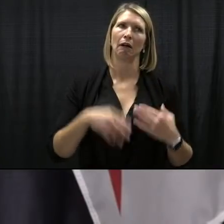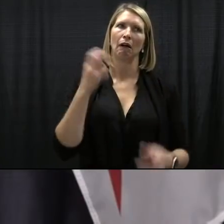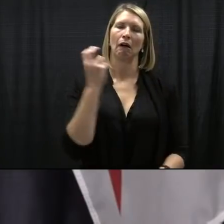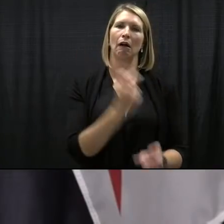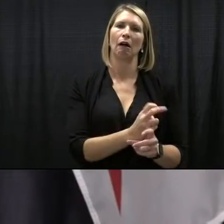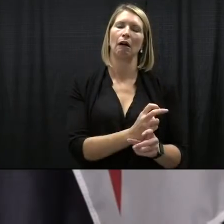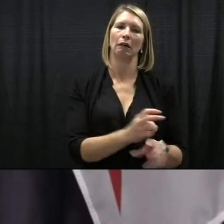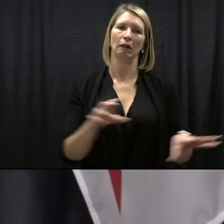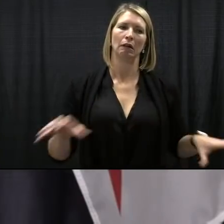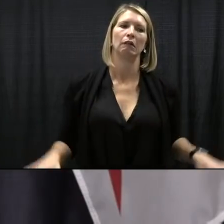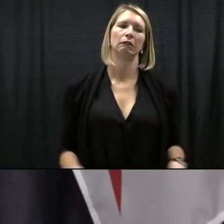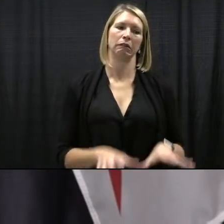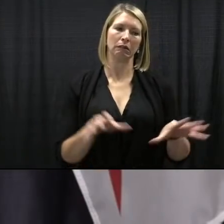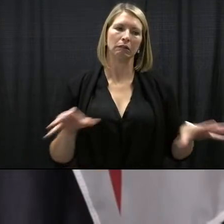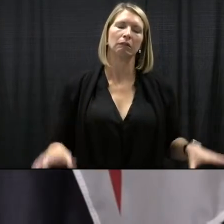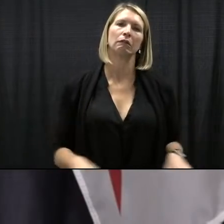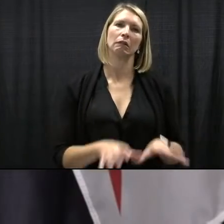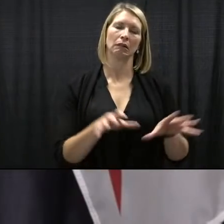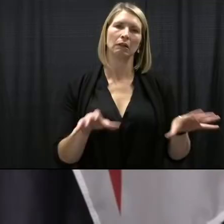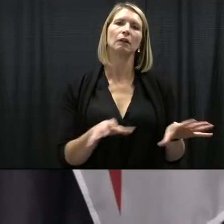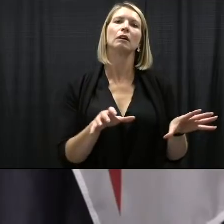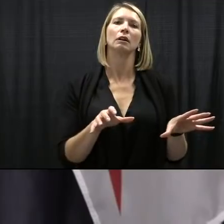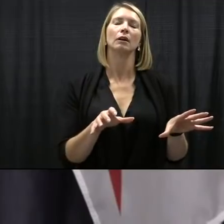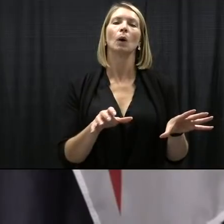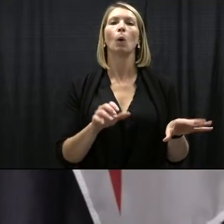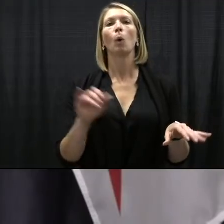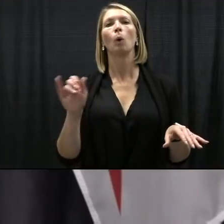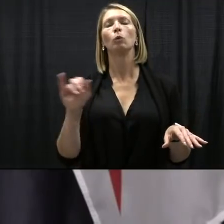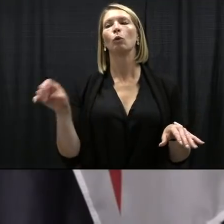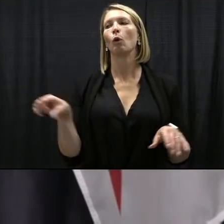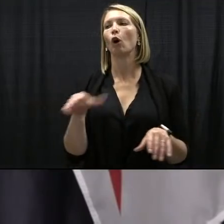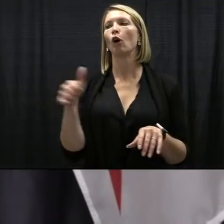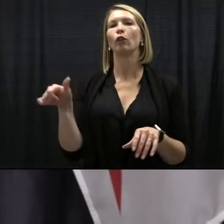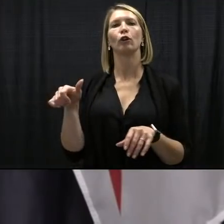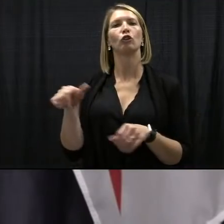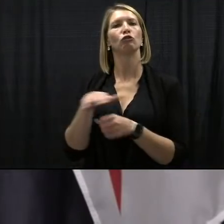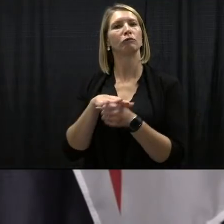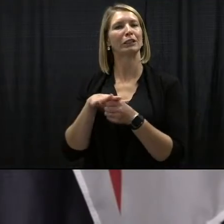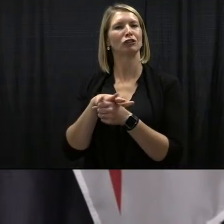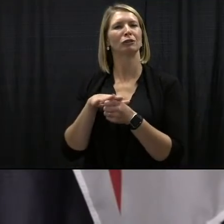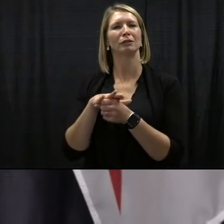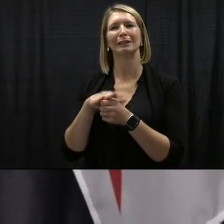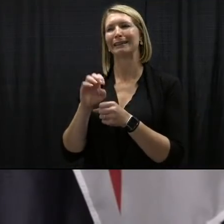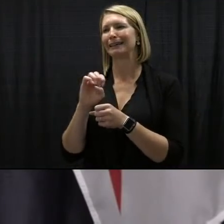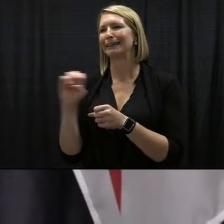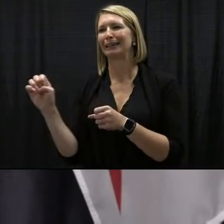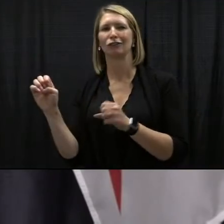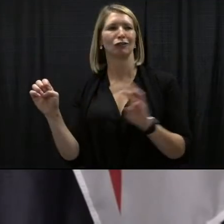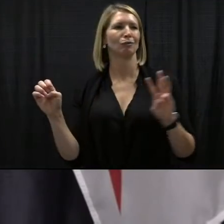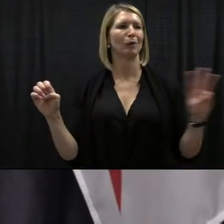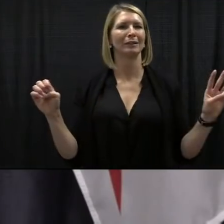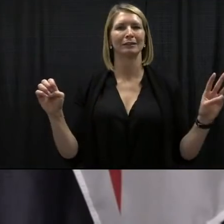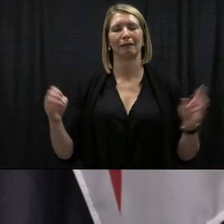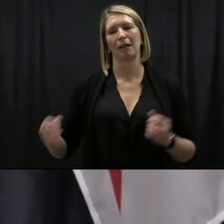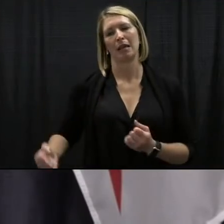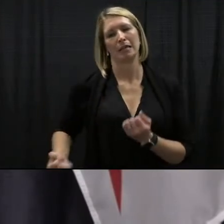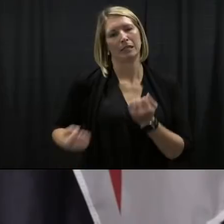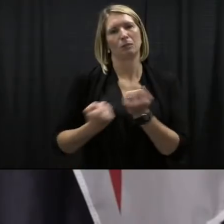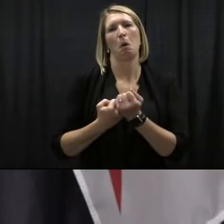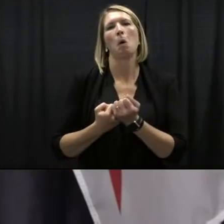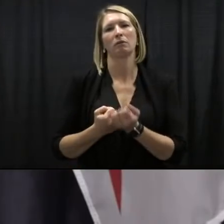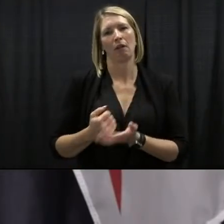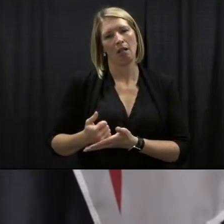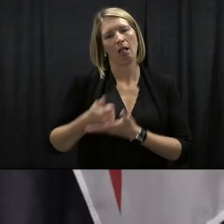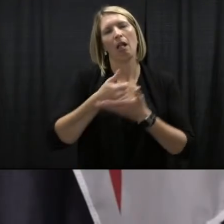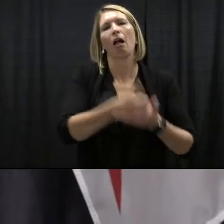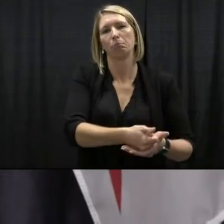and thank you very much. I would also like to shout out to the other regional health authorities that also offered support to them